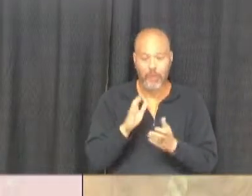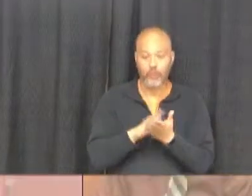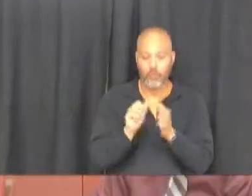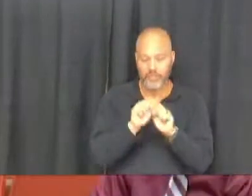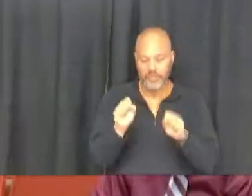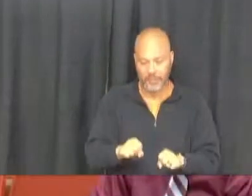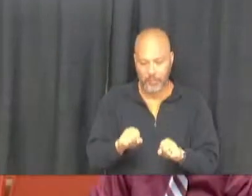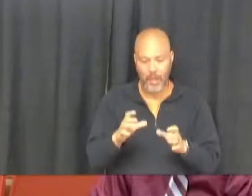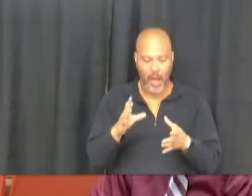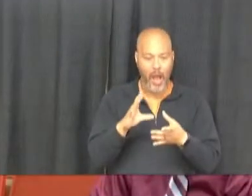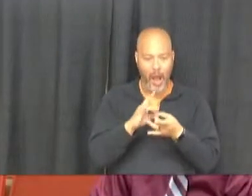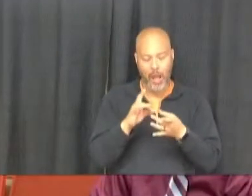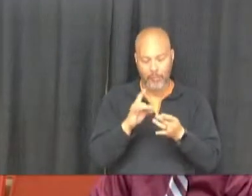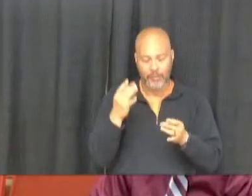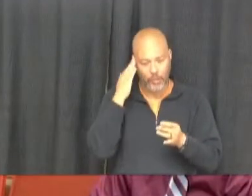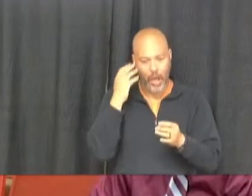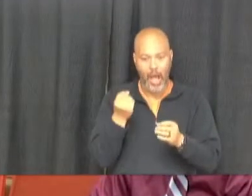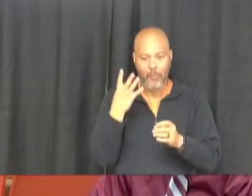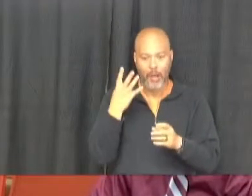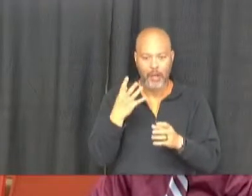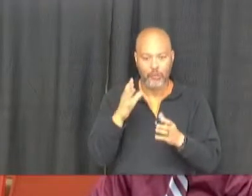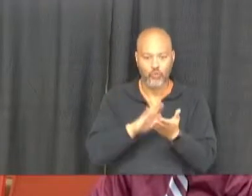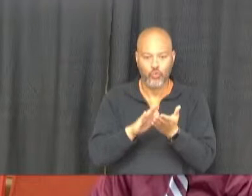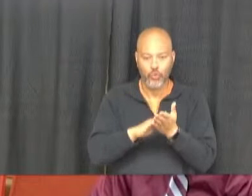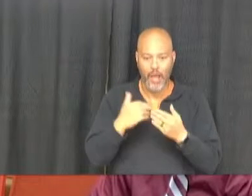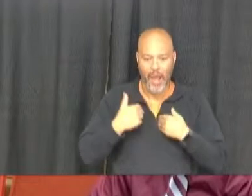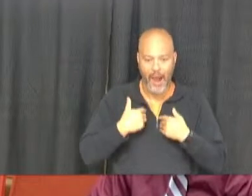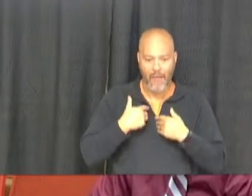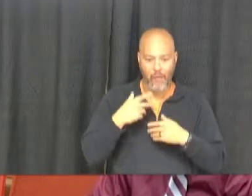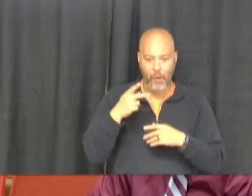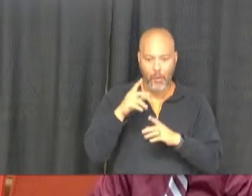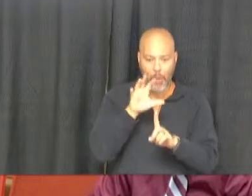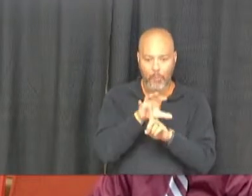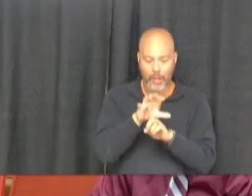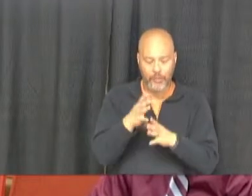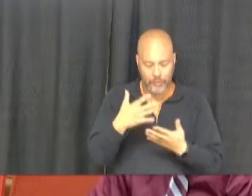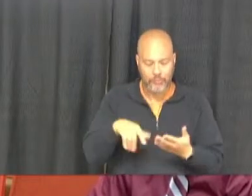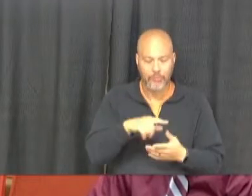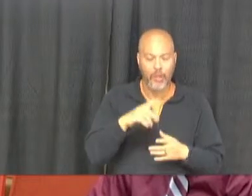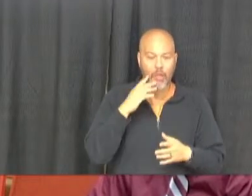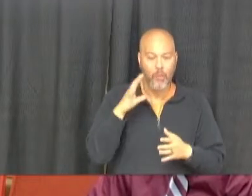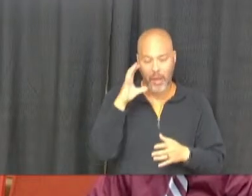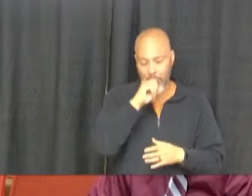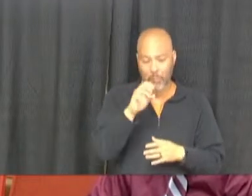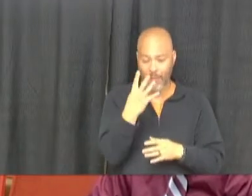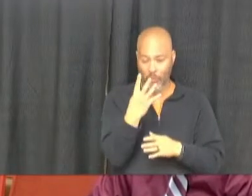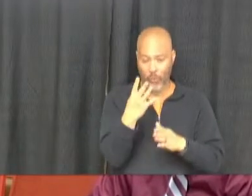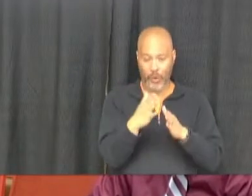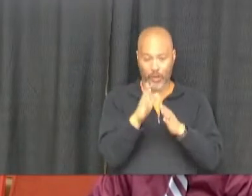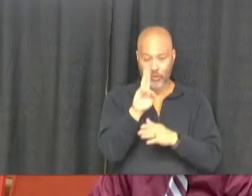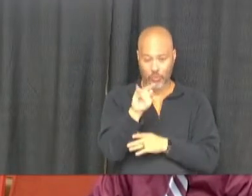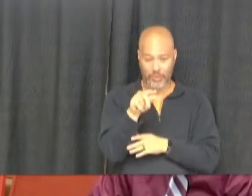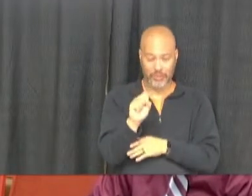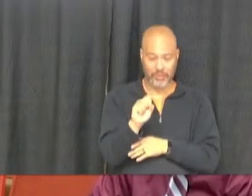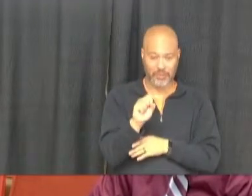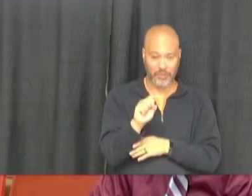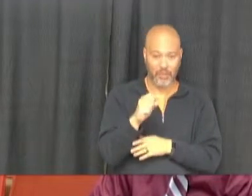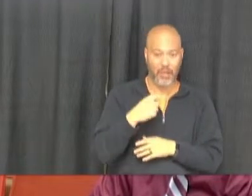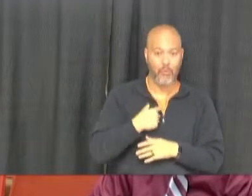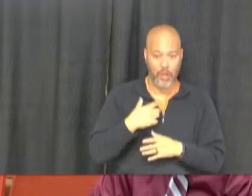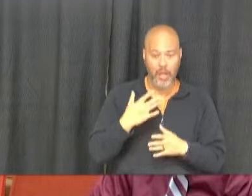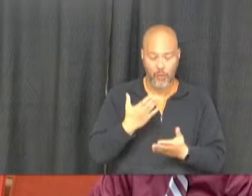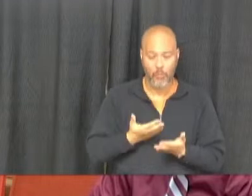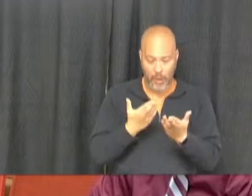system comments regarding the capacities listed. Historical estimates would be 4 lots. Staff does